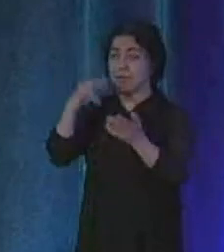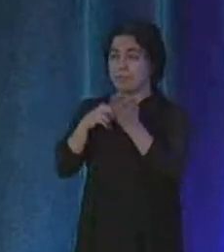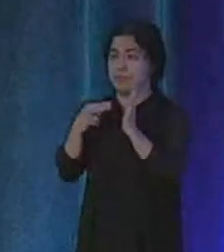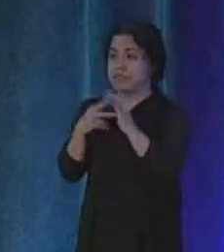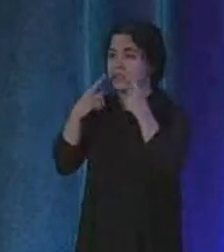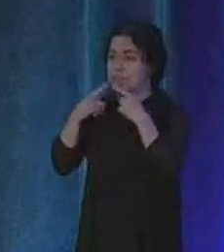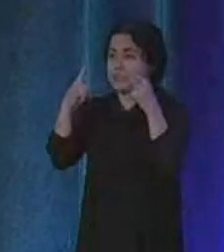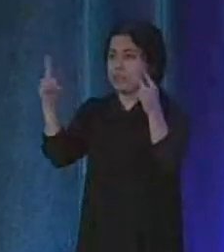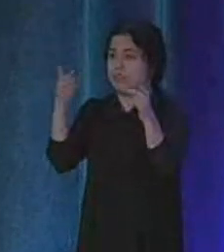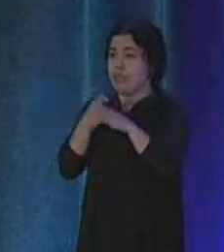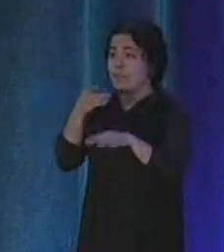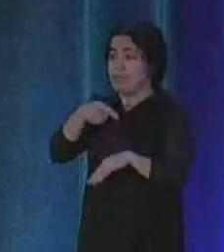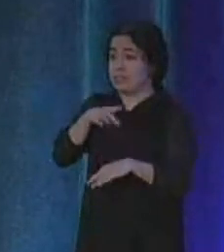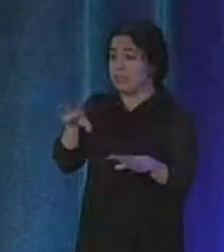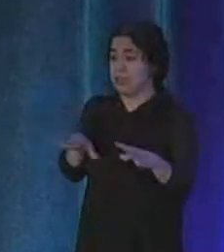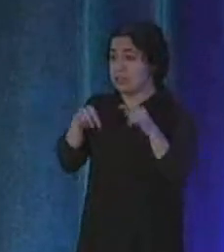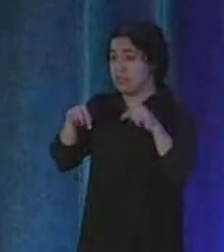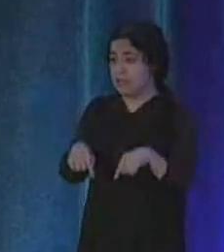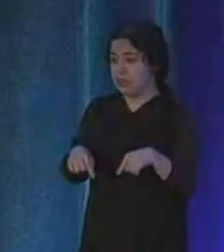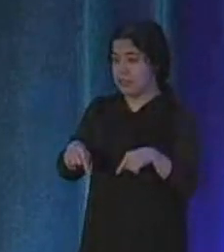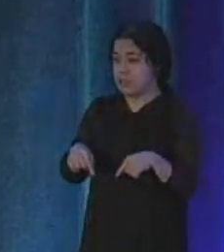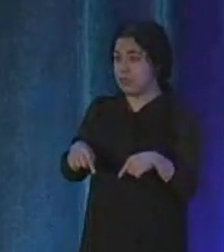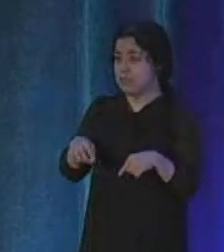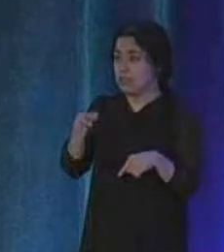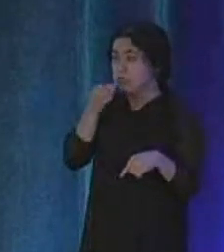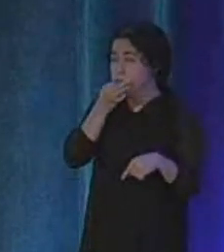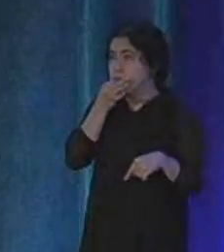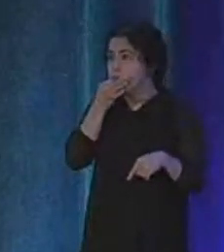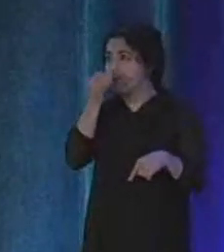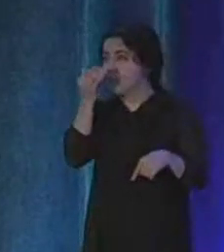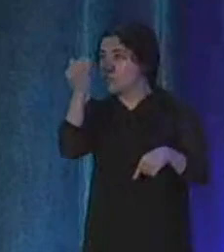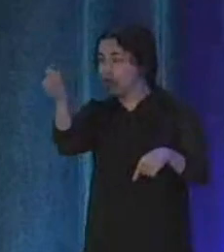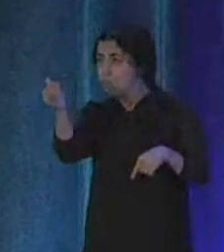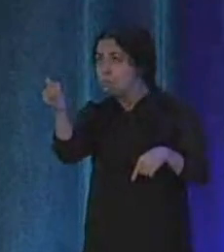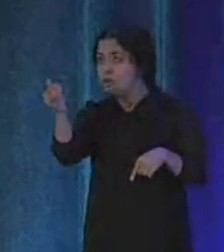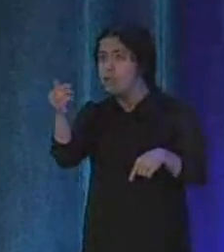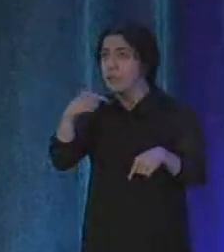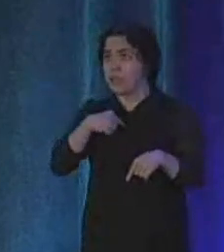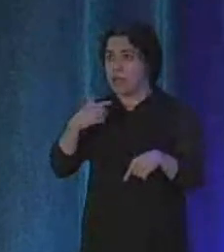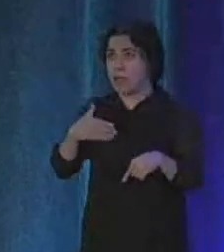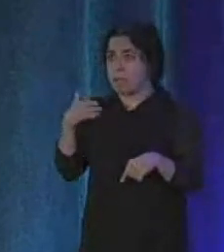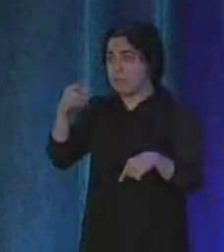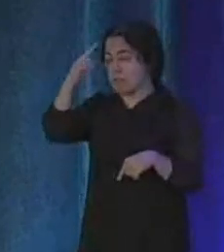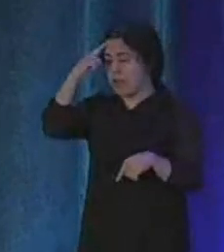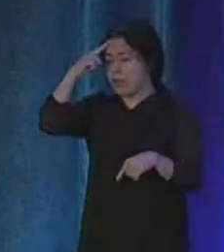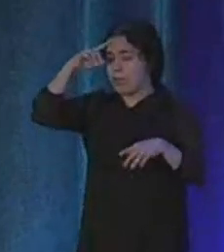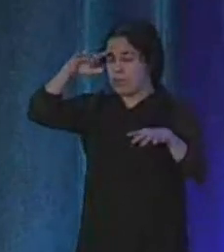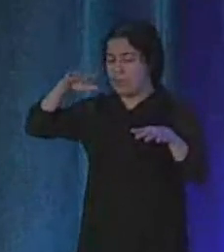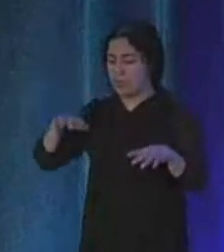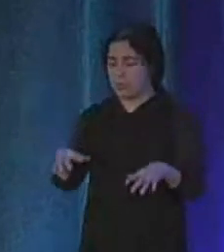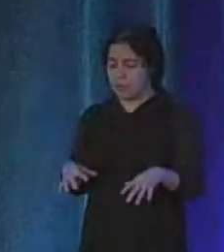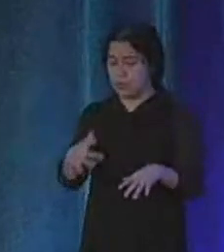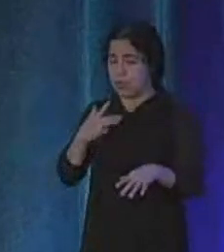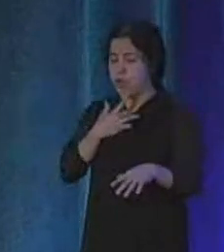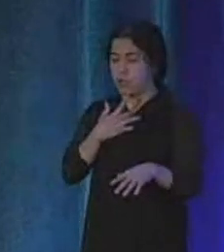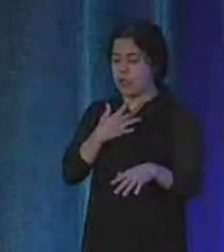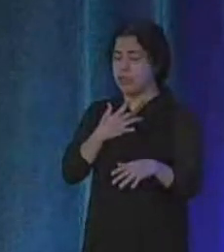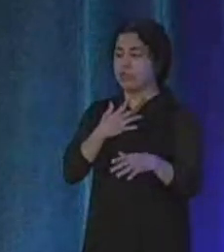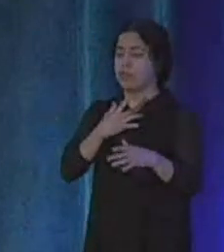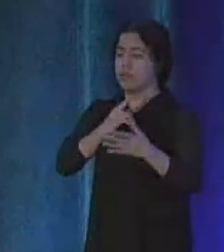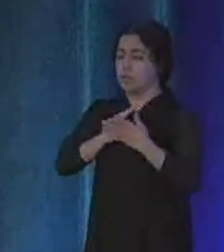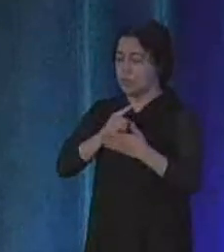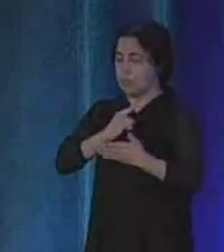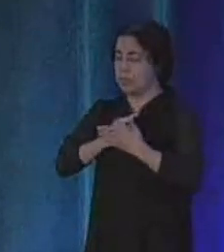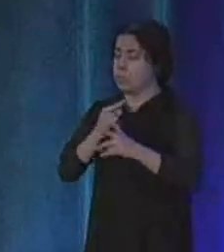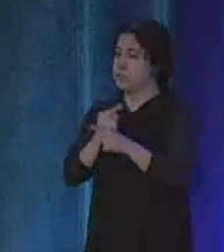does this. This is coming in his near future, and he can be happy in his place. His mind starts to relax. His heart rate starts to slow.